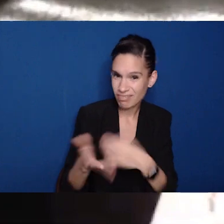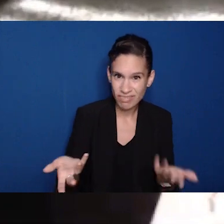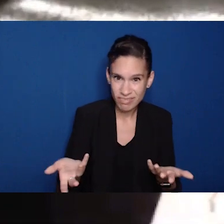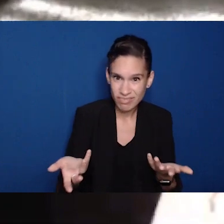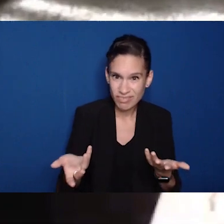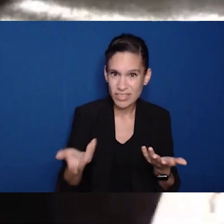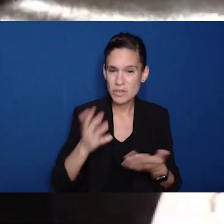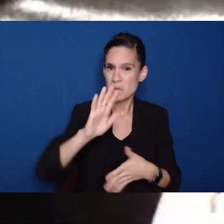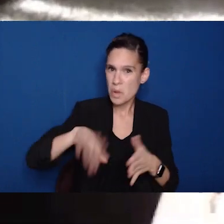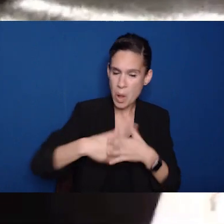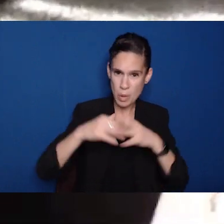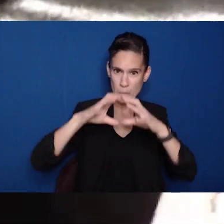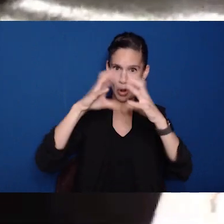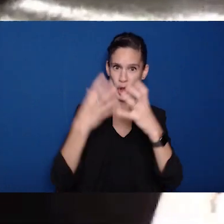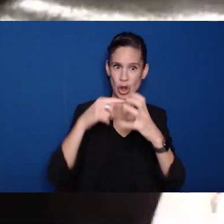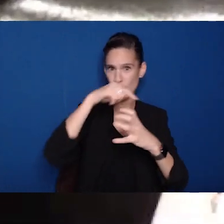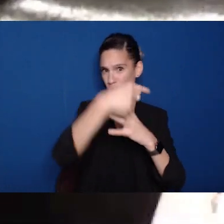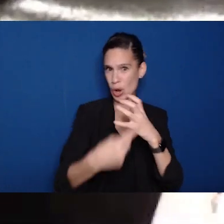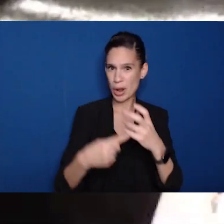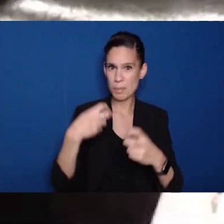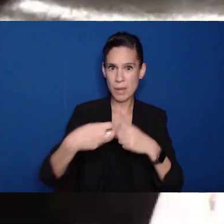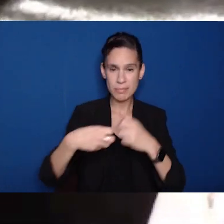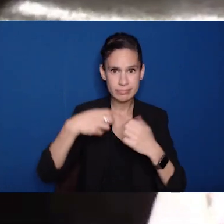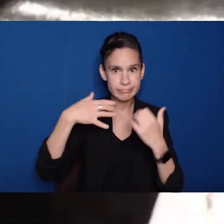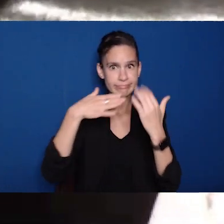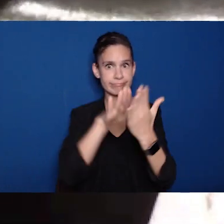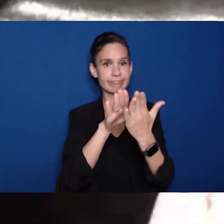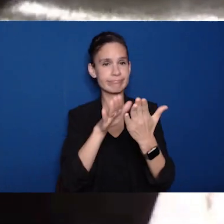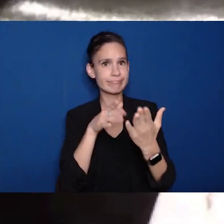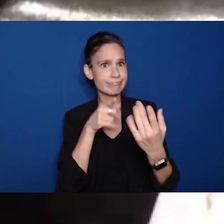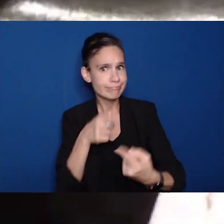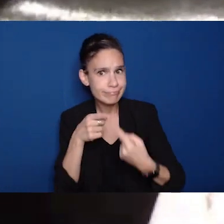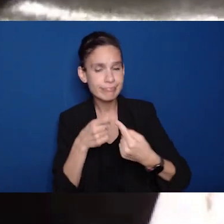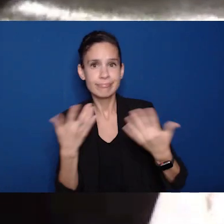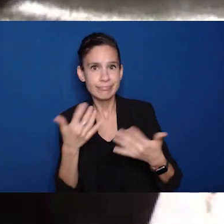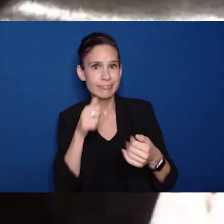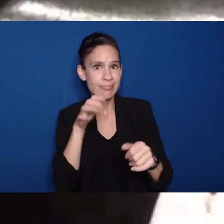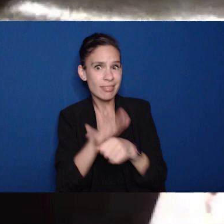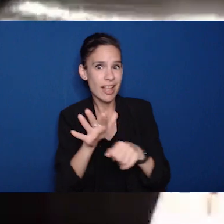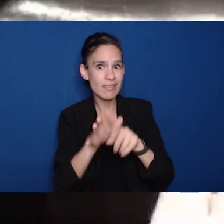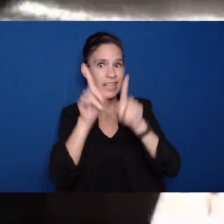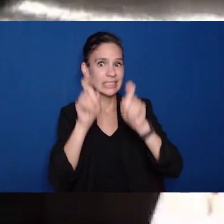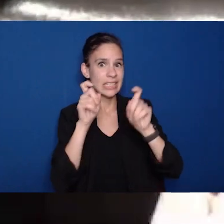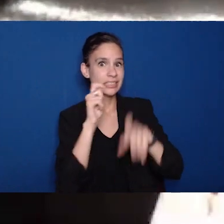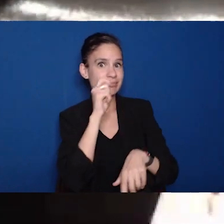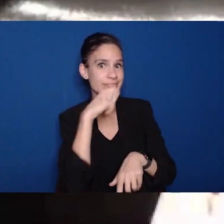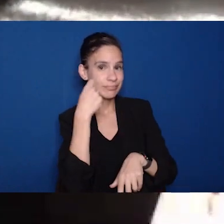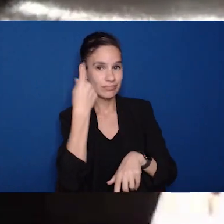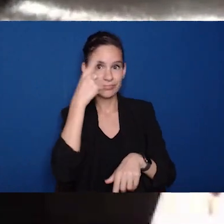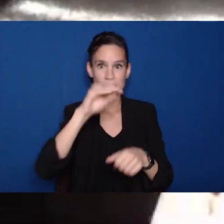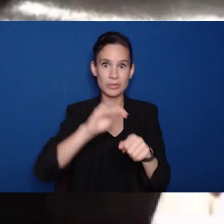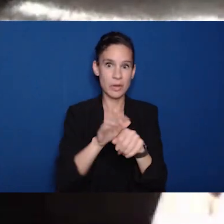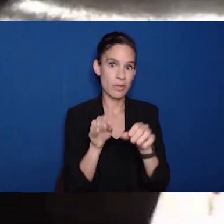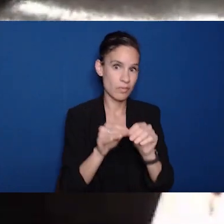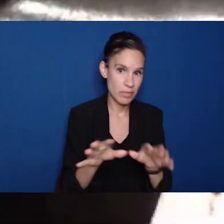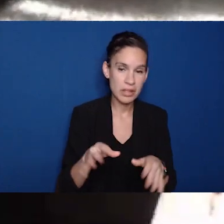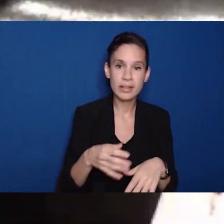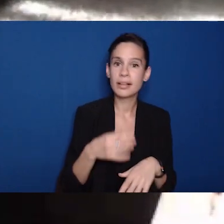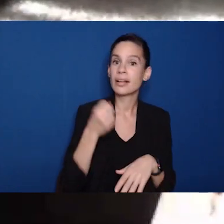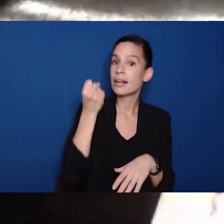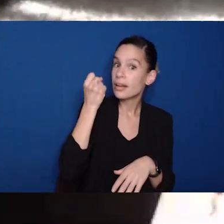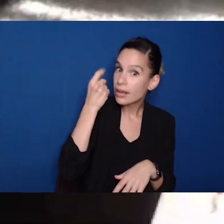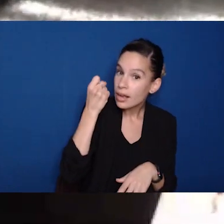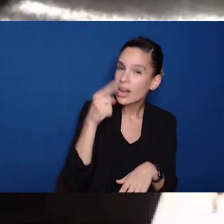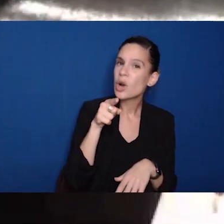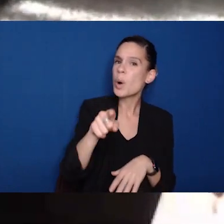that simple. This is a global problem for all of us, right, worldwide. So we're not unique to the rules around testing, that you will get tested